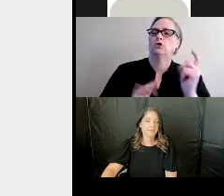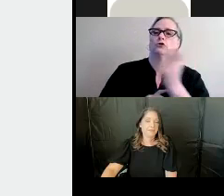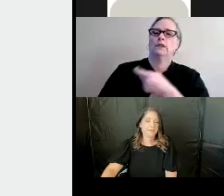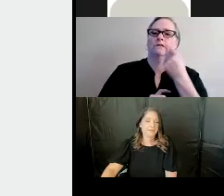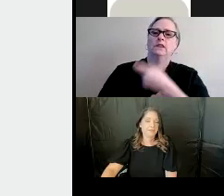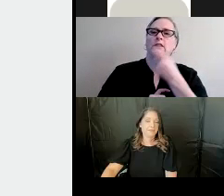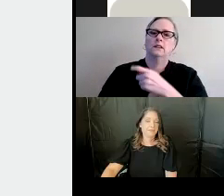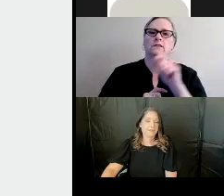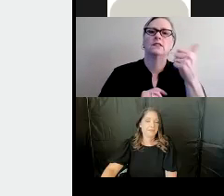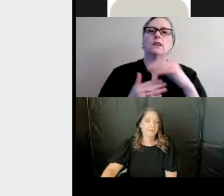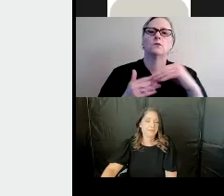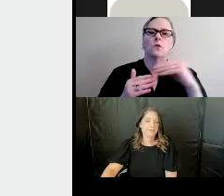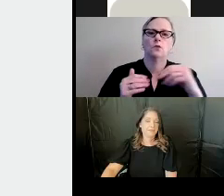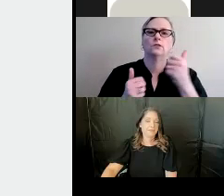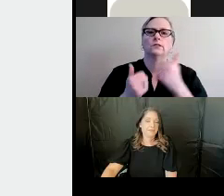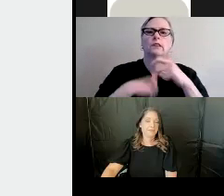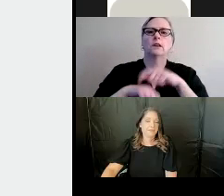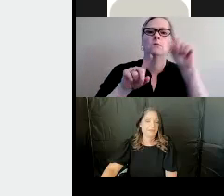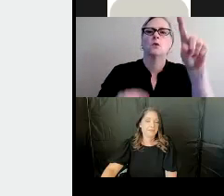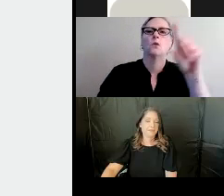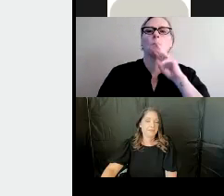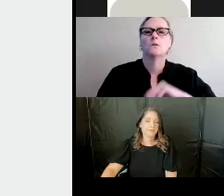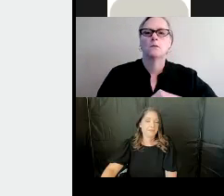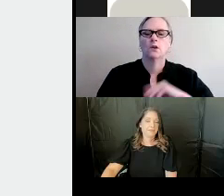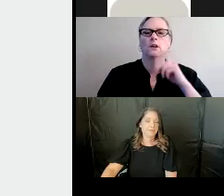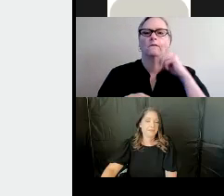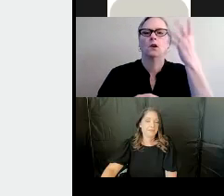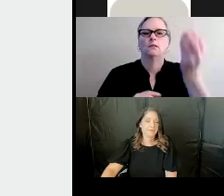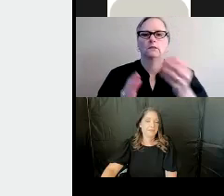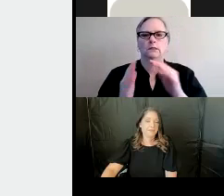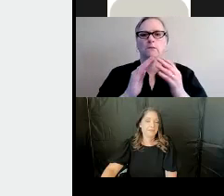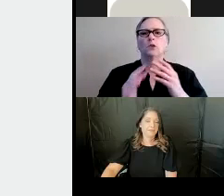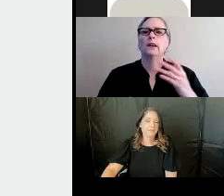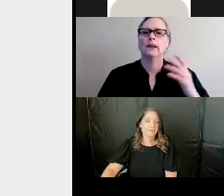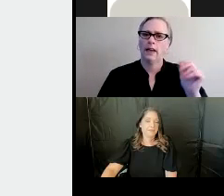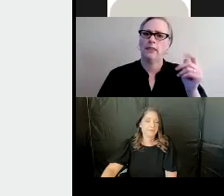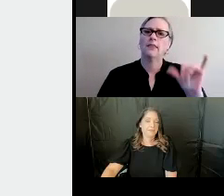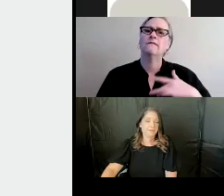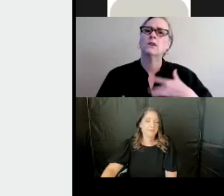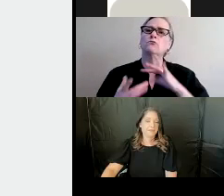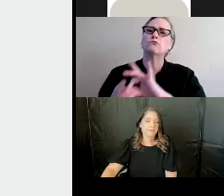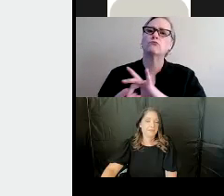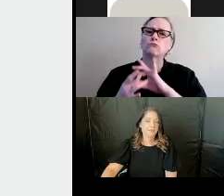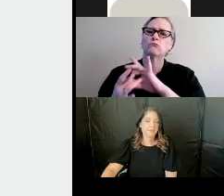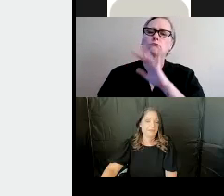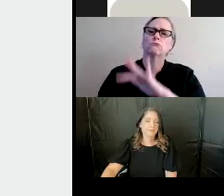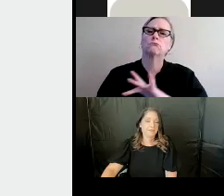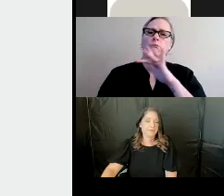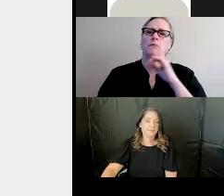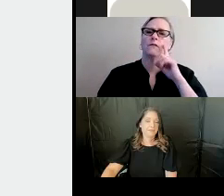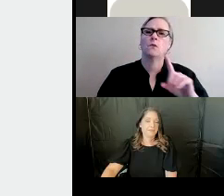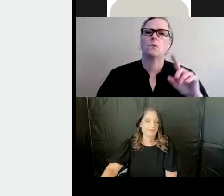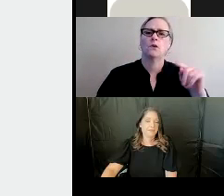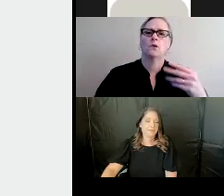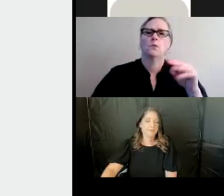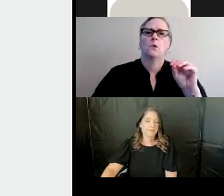to Walmart for the community outings. Kathy feels empathy for Thomas. What kind